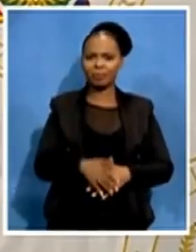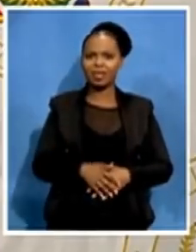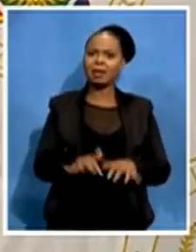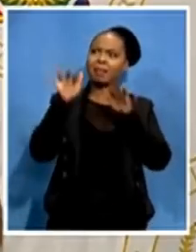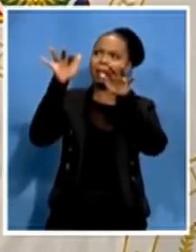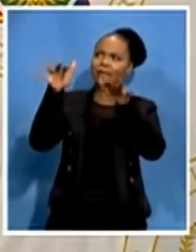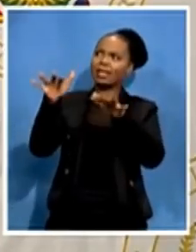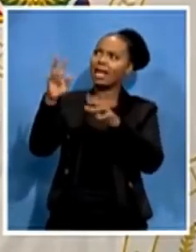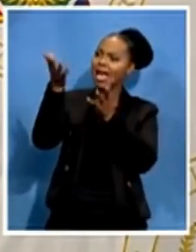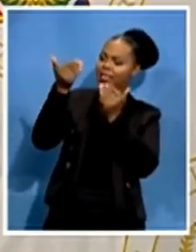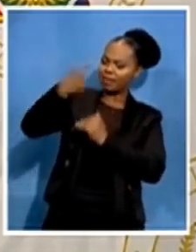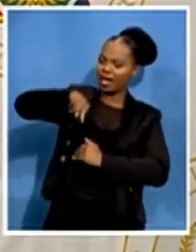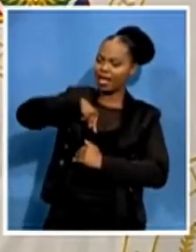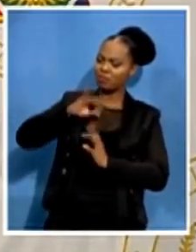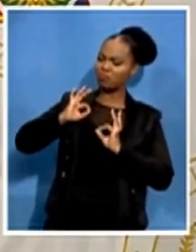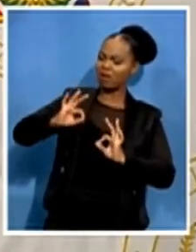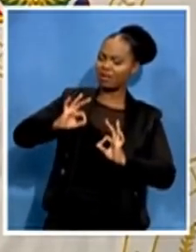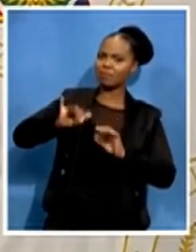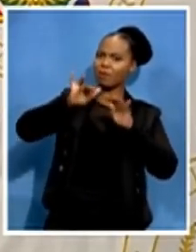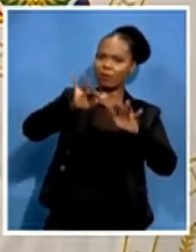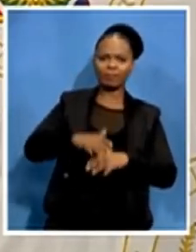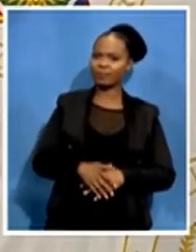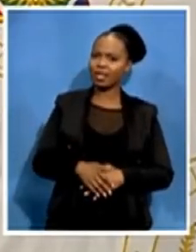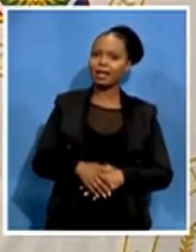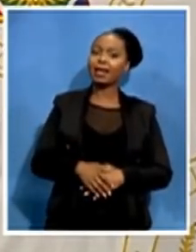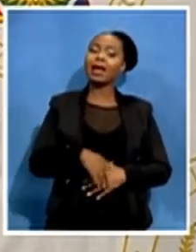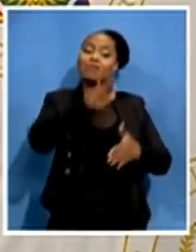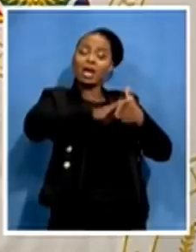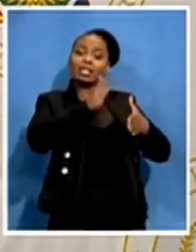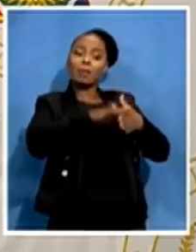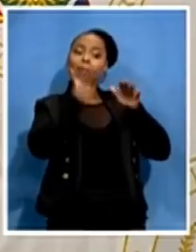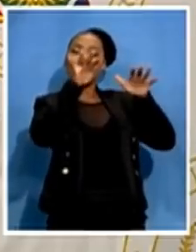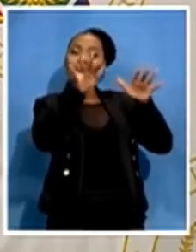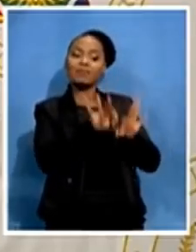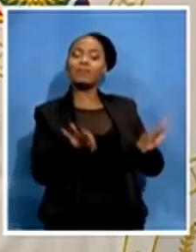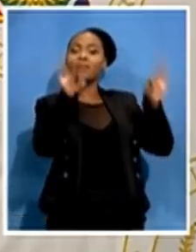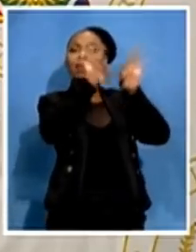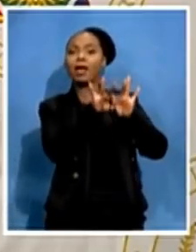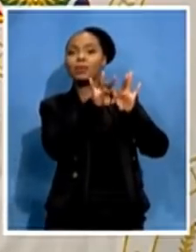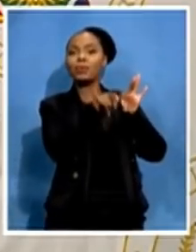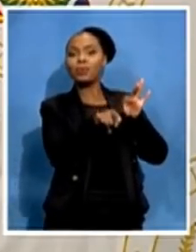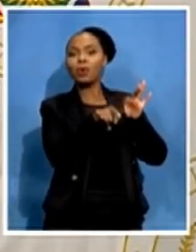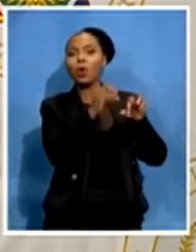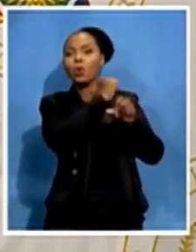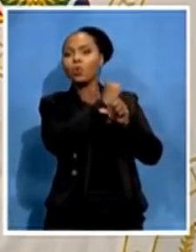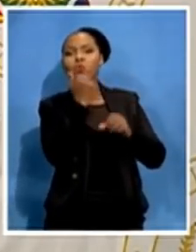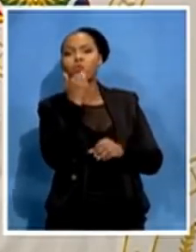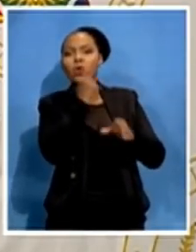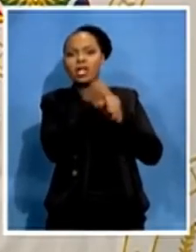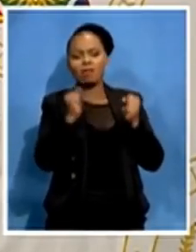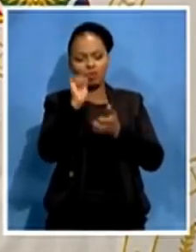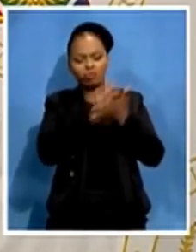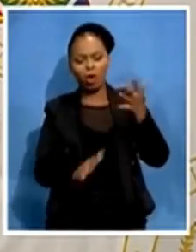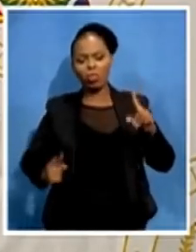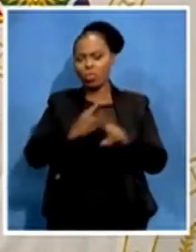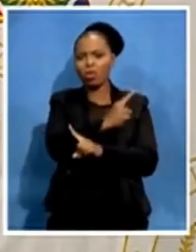The public, the reasonable public, that is, those that do not distort things, do not expect the judiciary to be perfect. They know we are